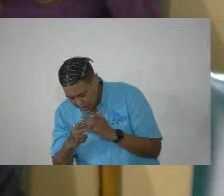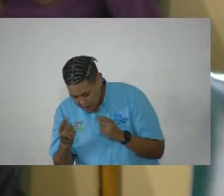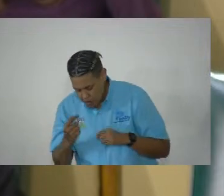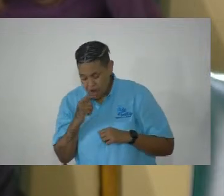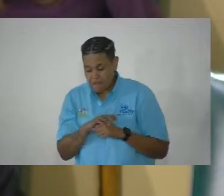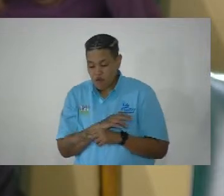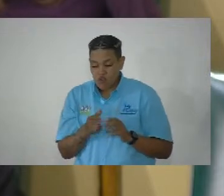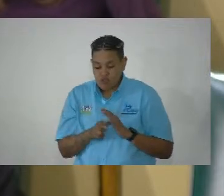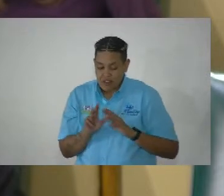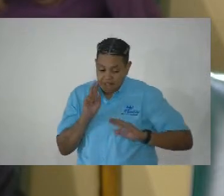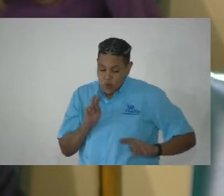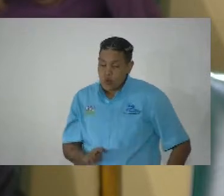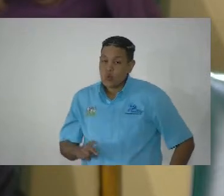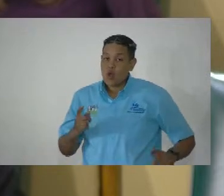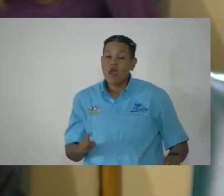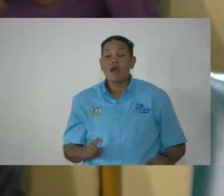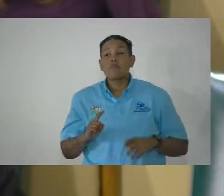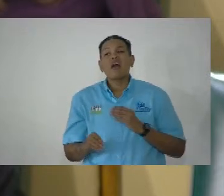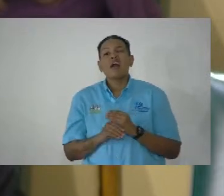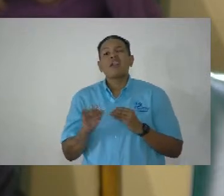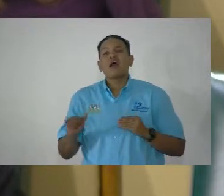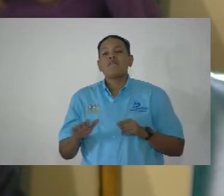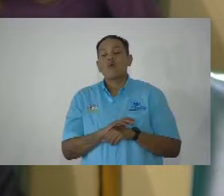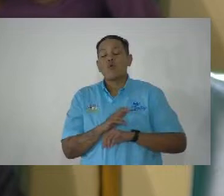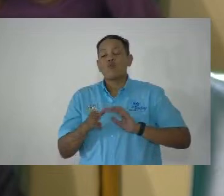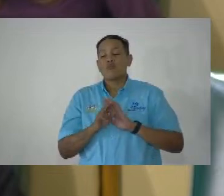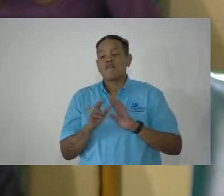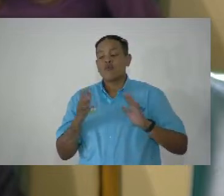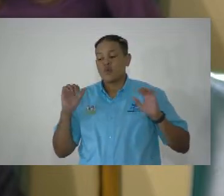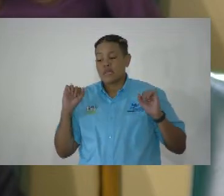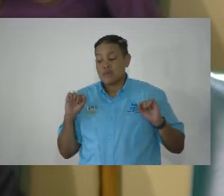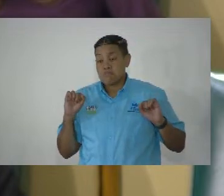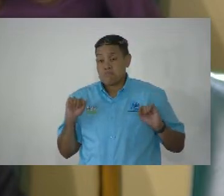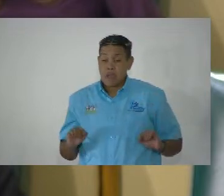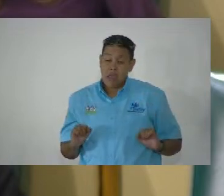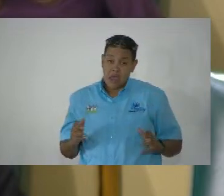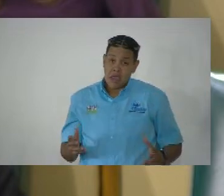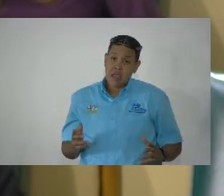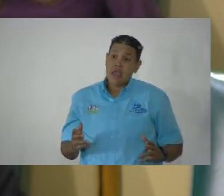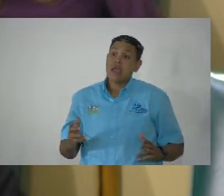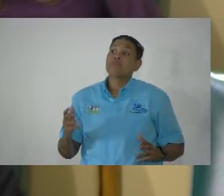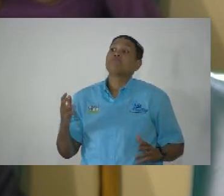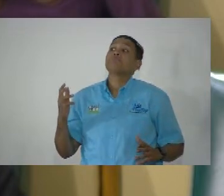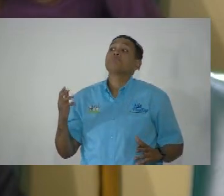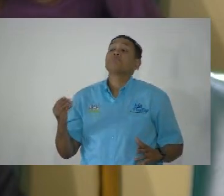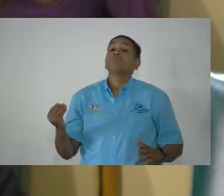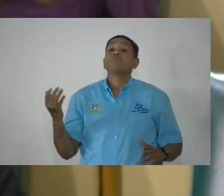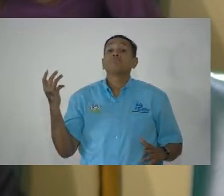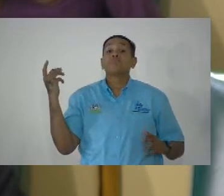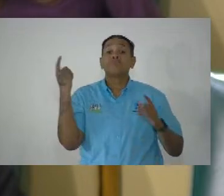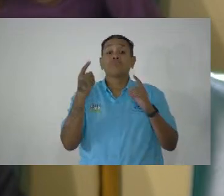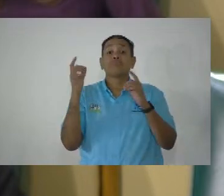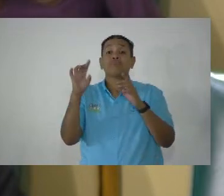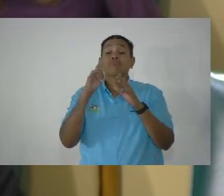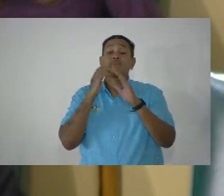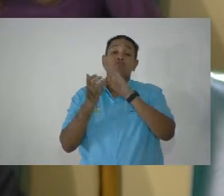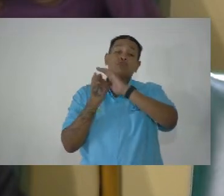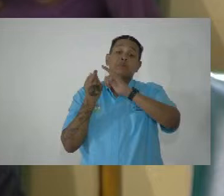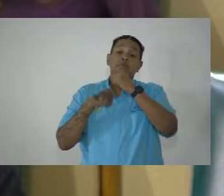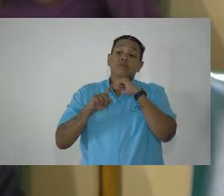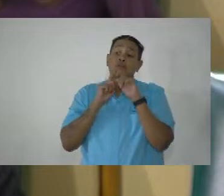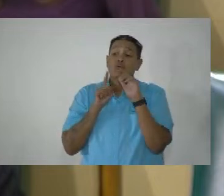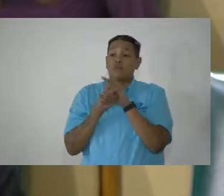review. And that full review may even go to the point where we will repeal and come up with a